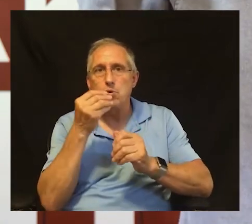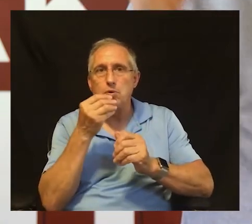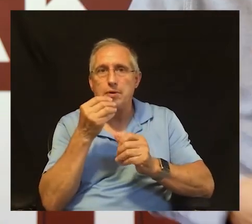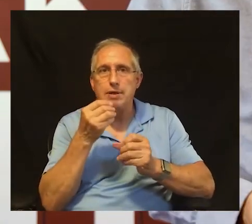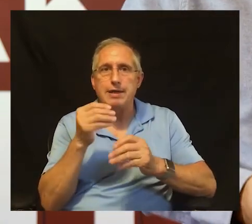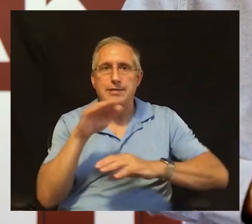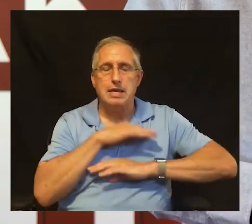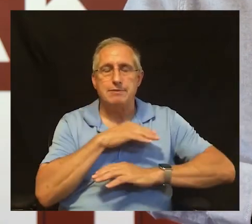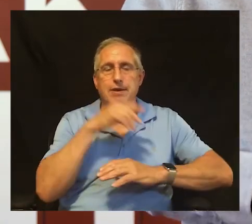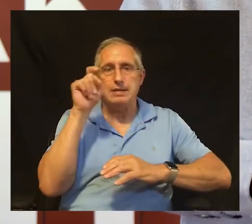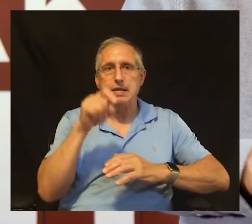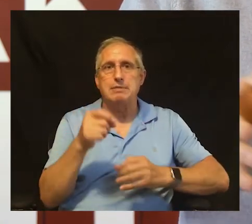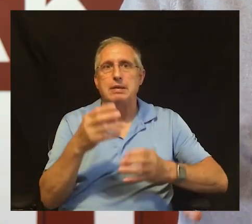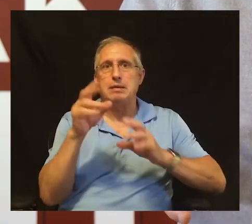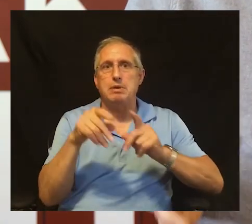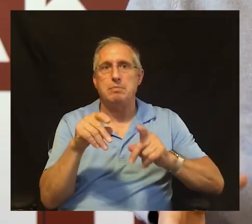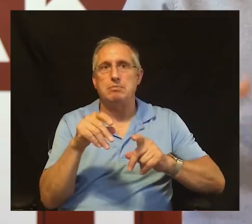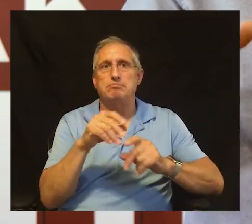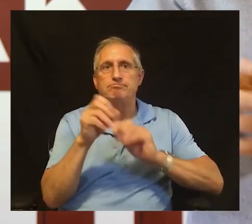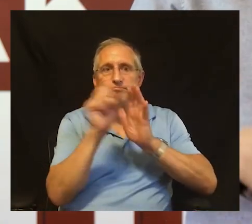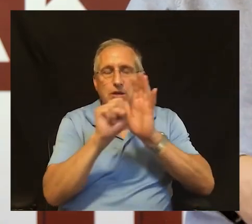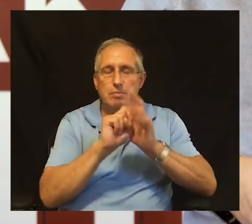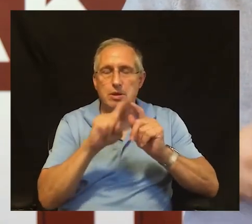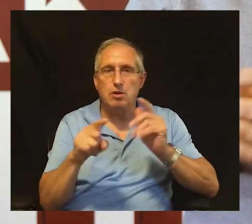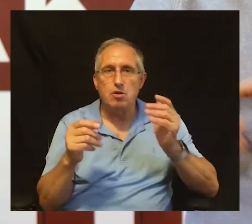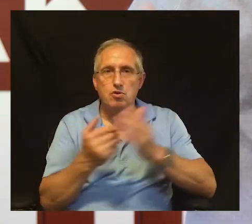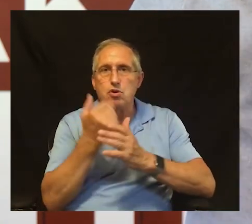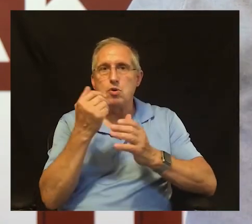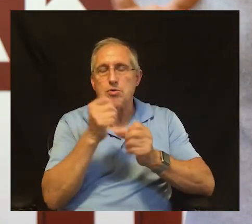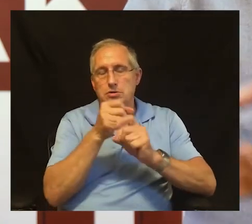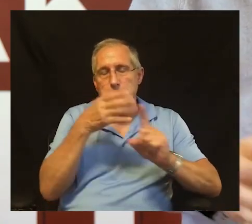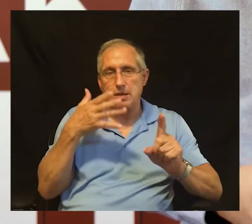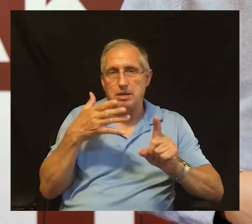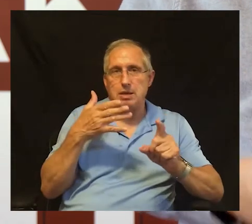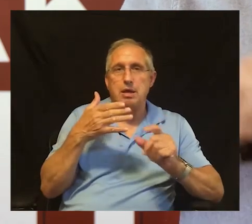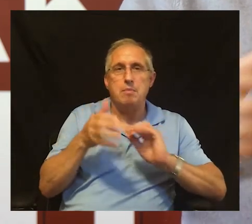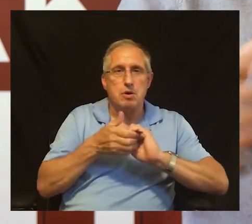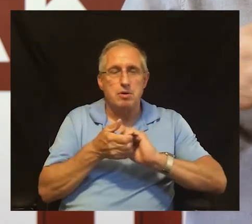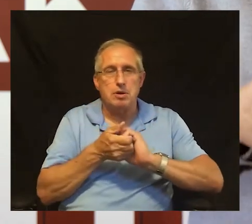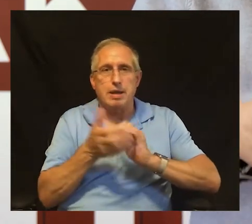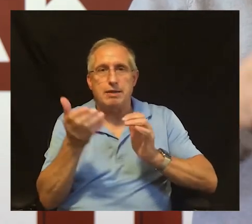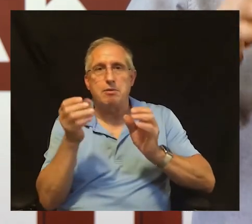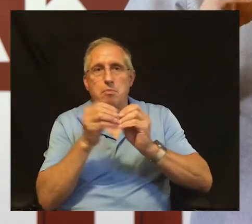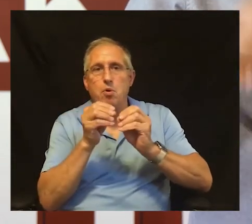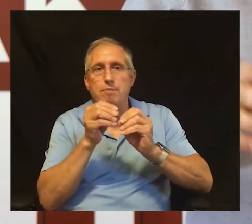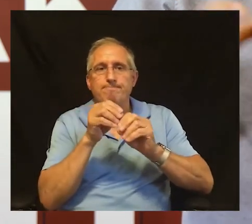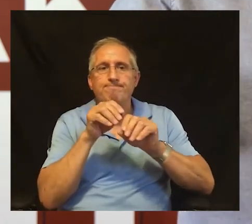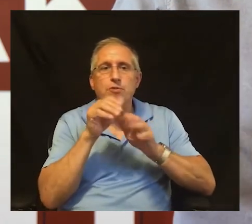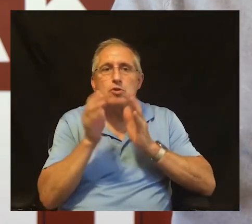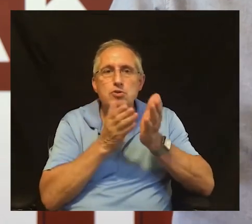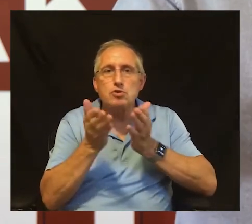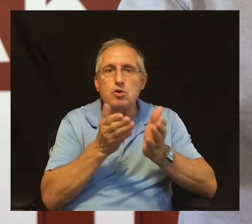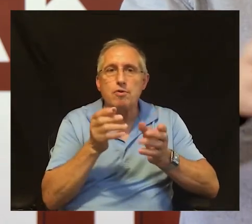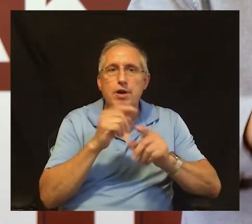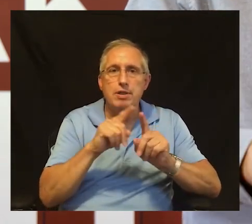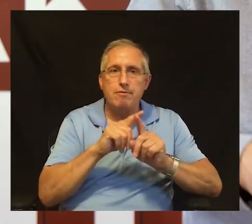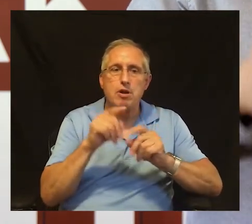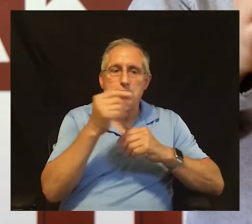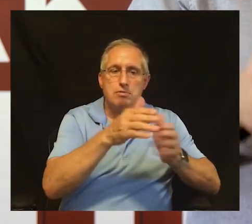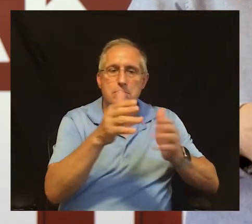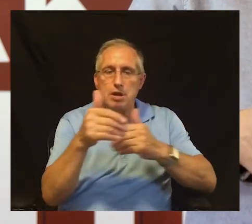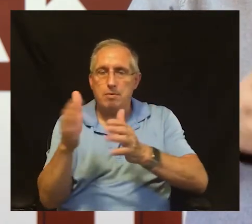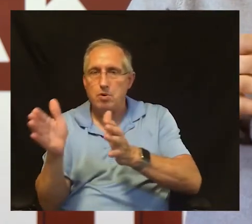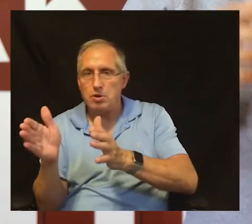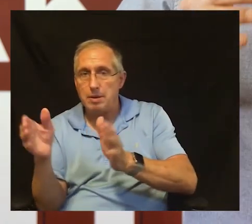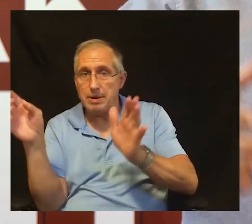needs of tens of thousands of people across our state. But our newly expanded level of partnership with them is allowing St. Mary's to more effectively serve some of the needs